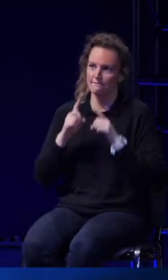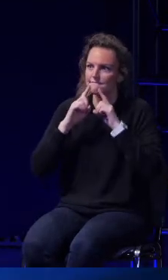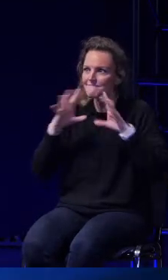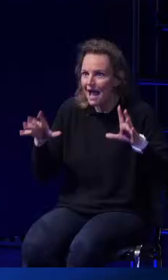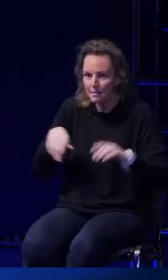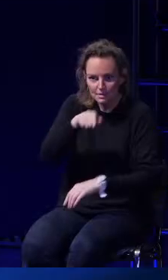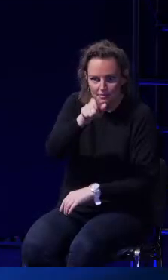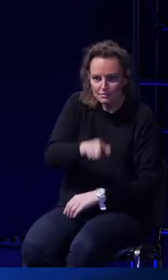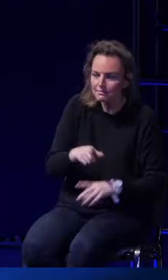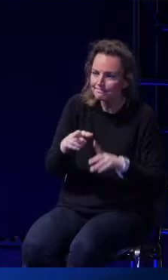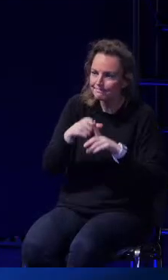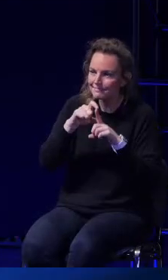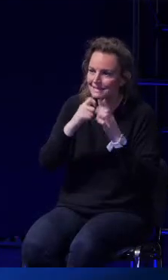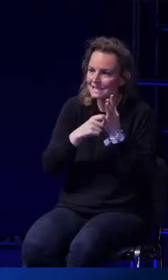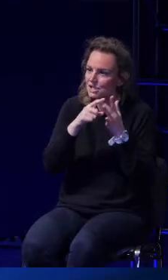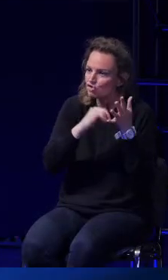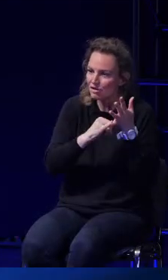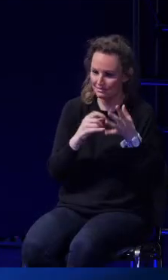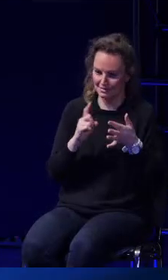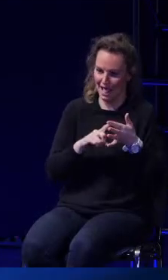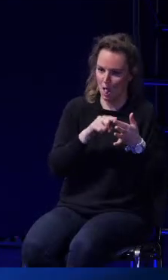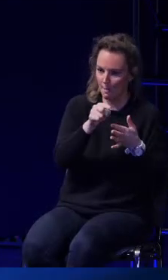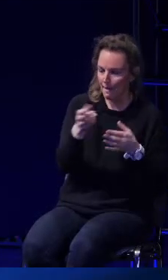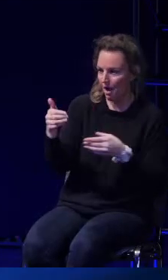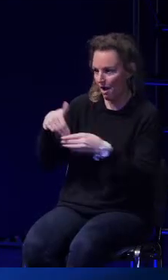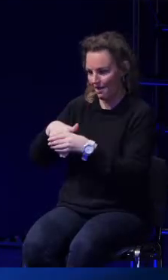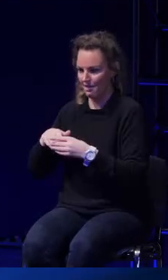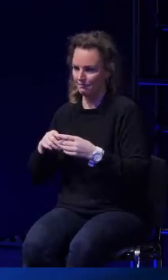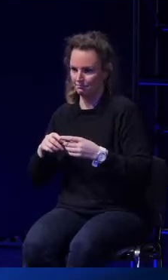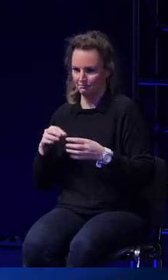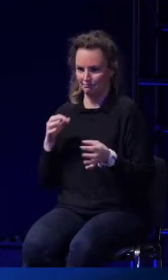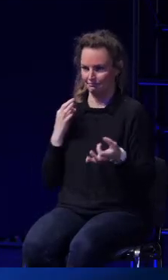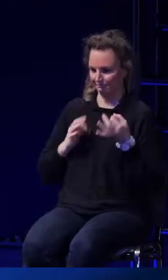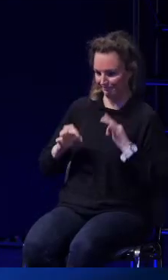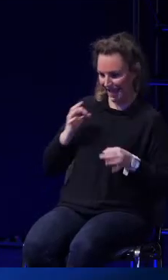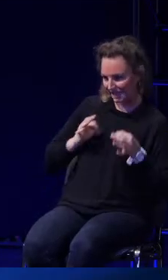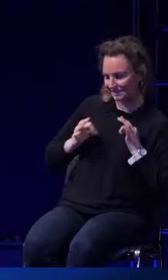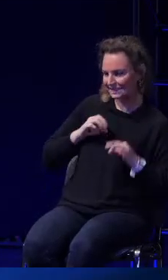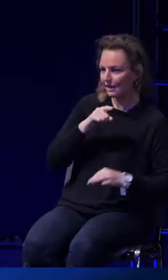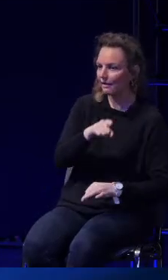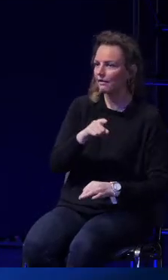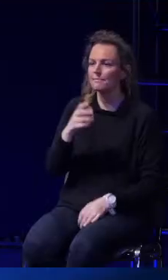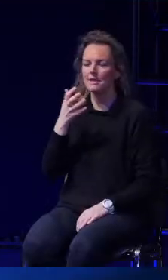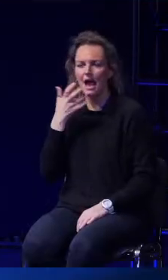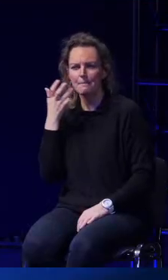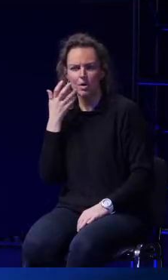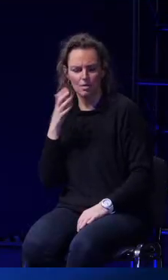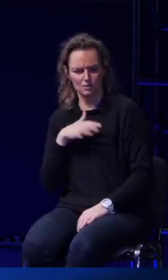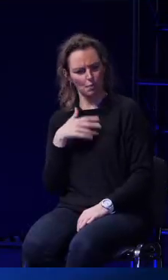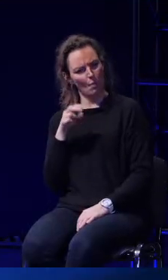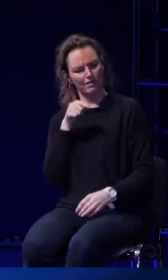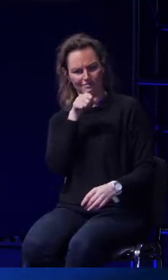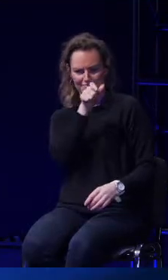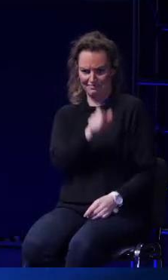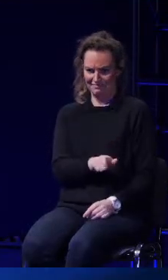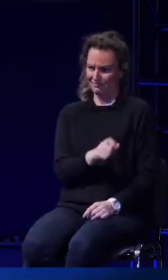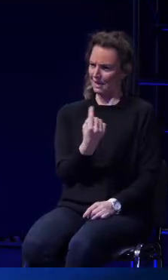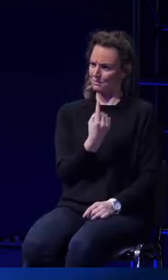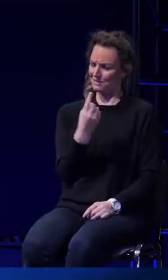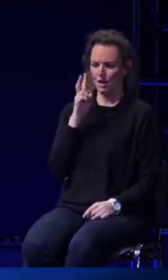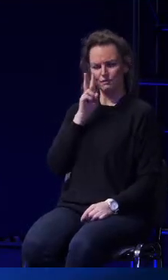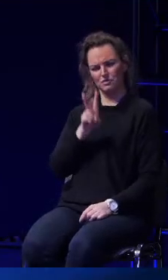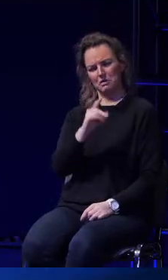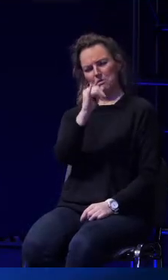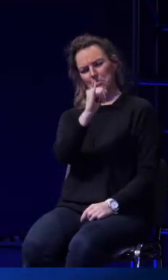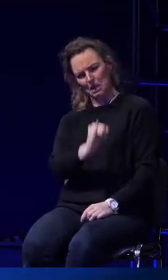show. He needs to look. Apple don't want him to look thin and bad. So I need to make sure that we're